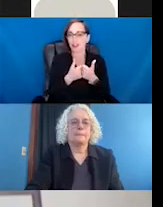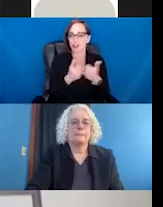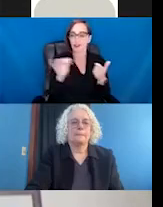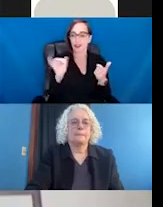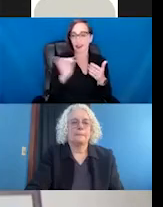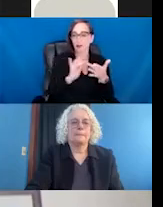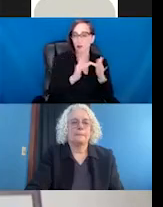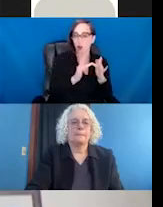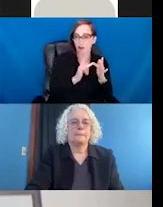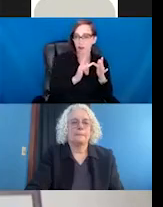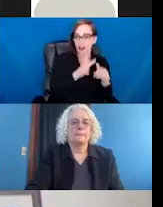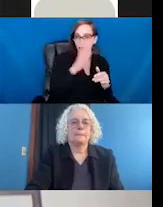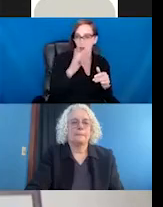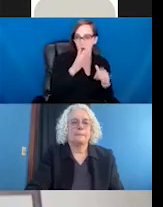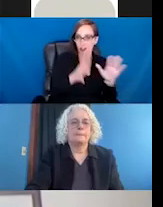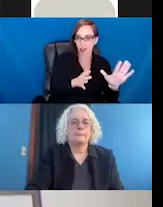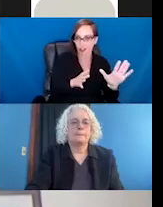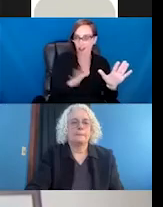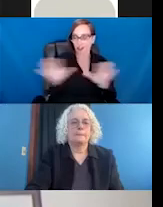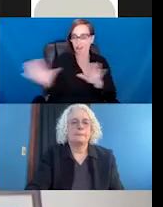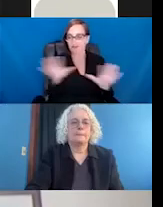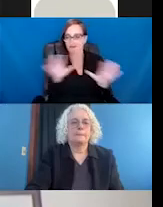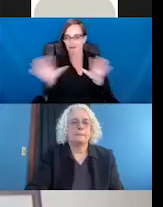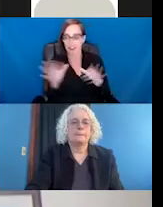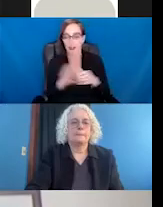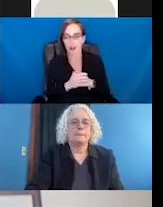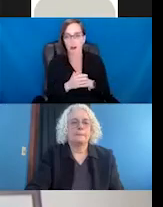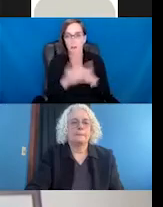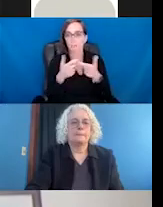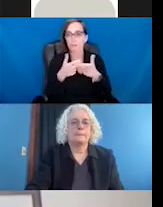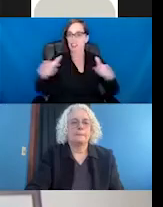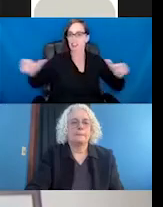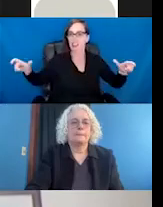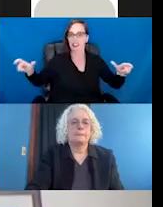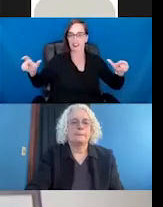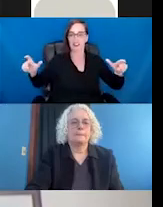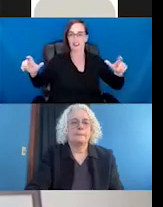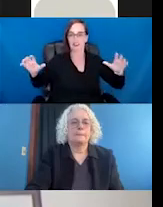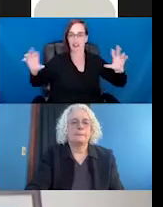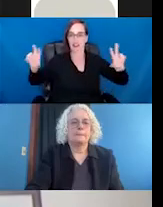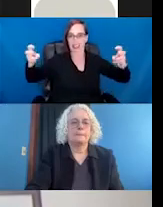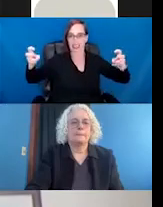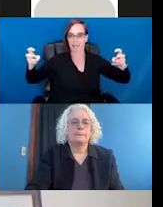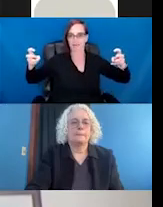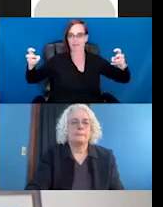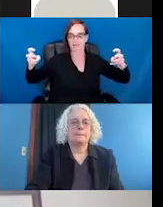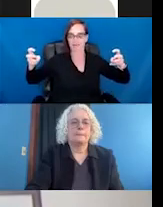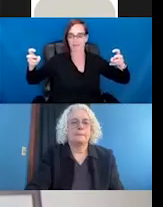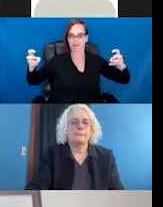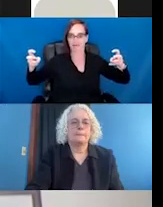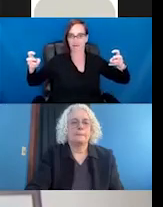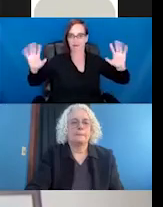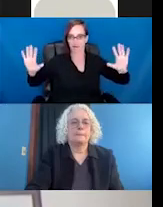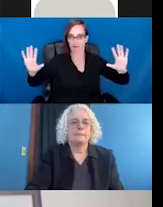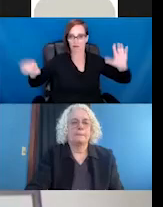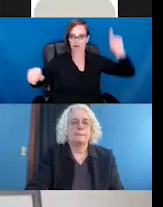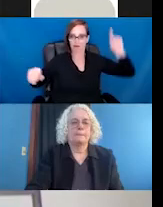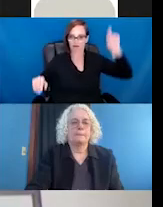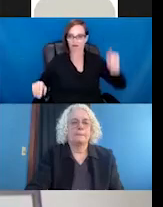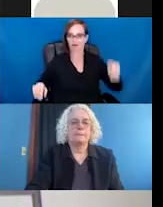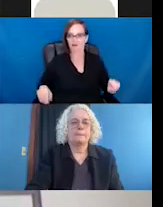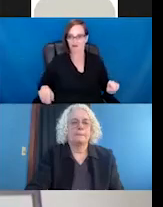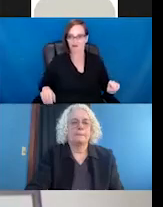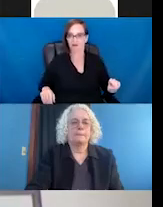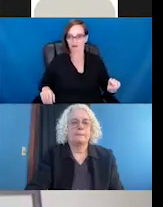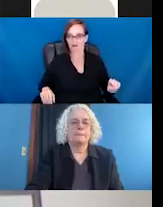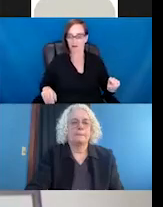areas. So big buckets, to be sure. And I think lots of specifics to start getting